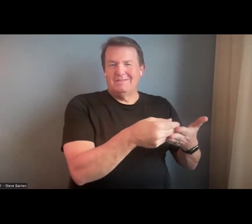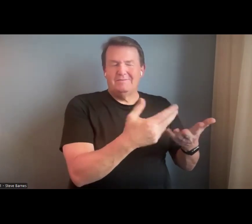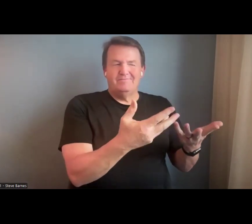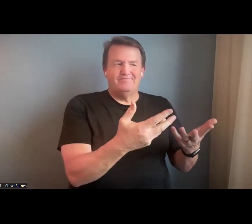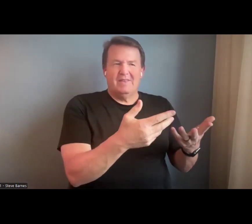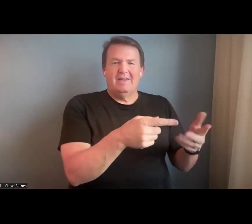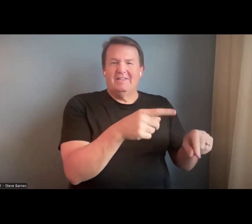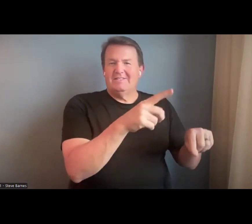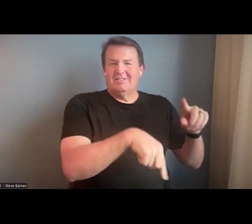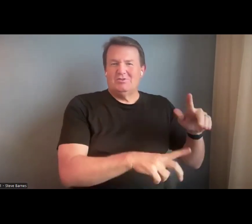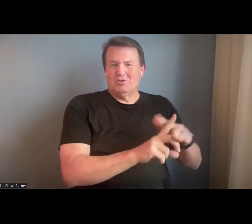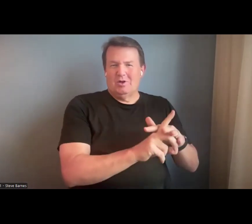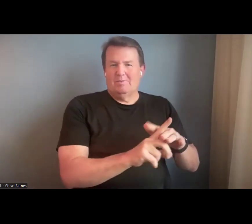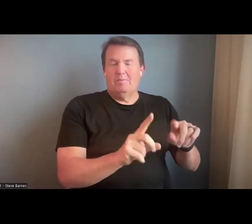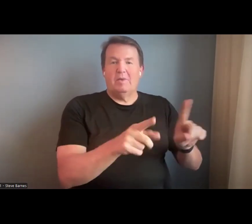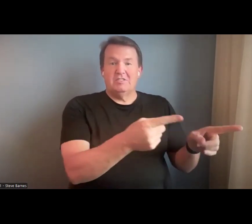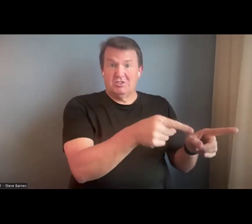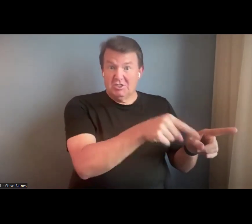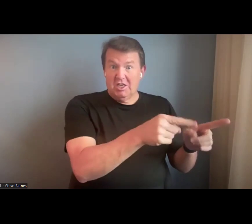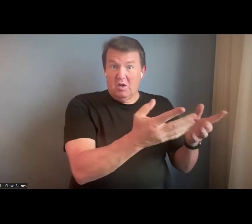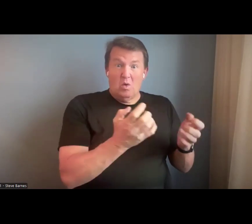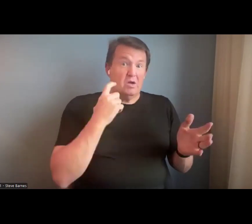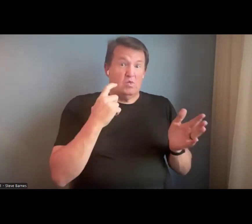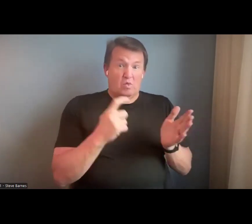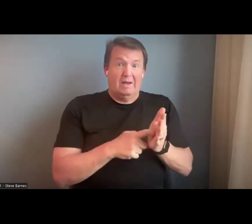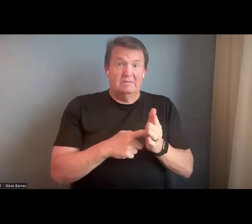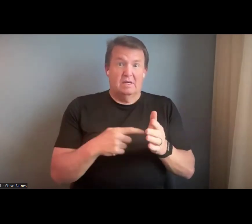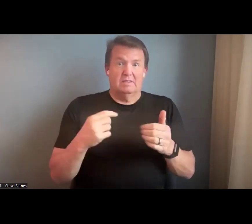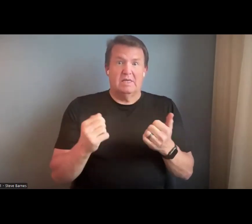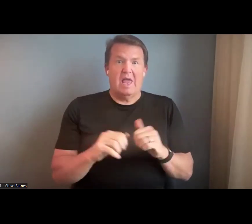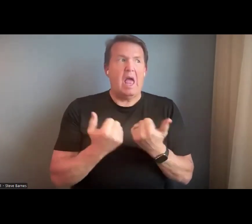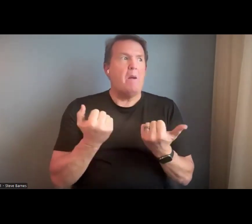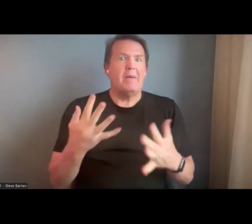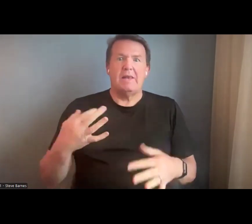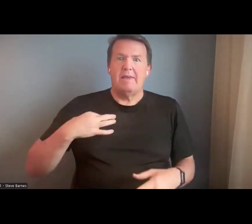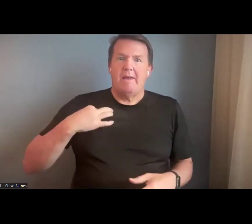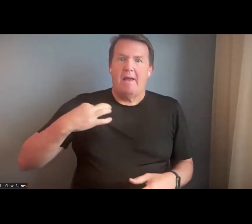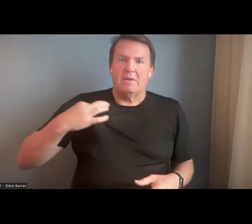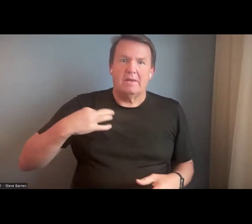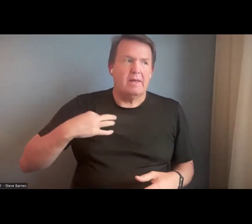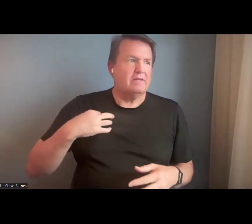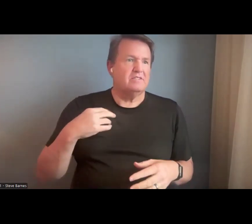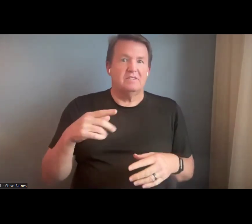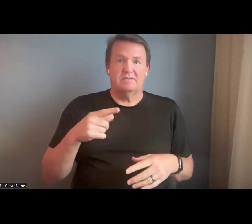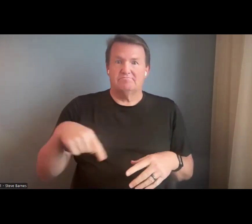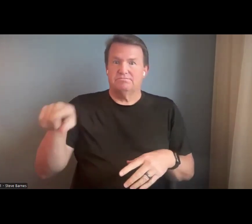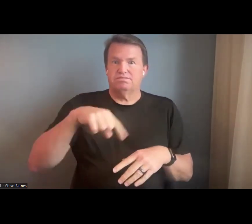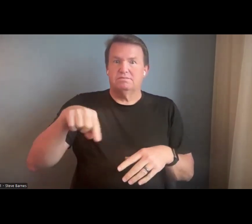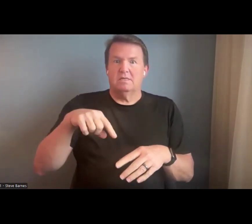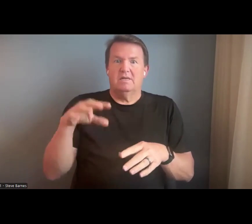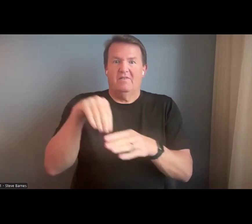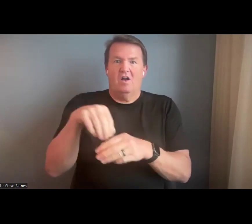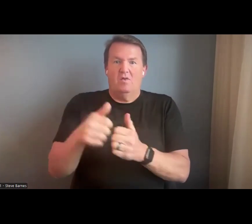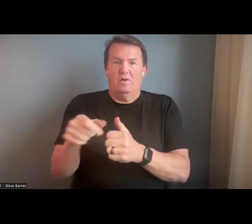wanted to just acknowledge how pleased we are with so many applications coming into this committee and amazing